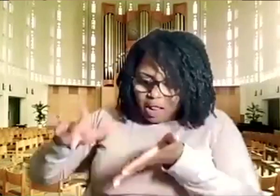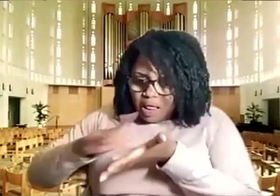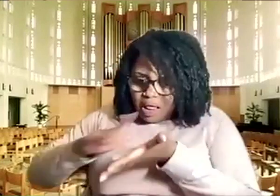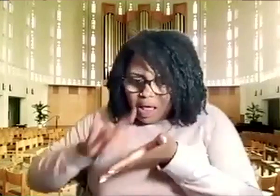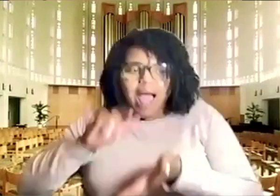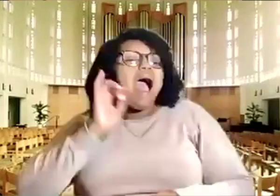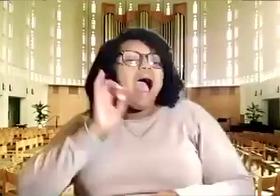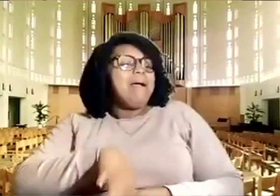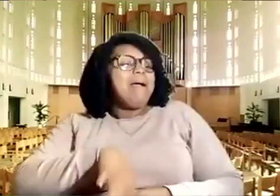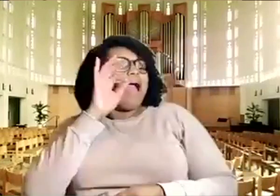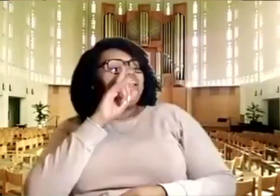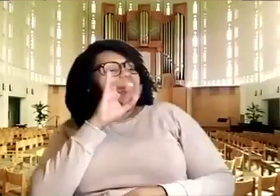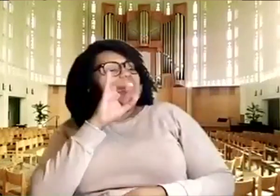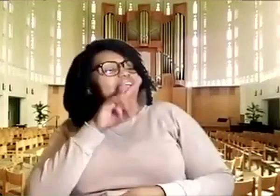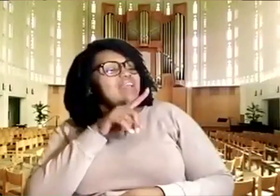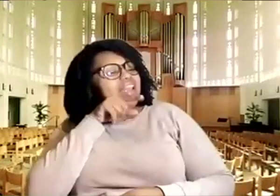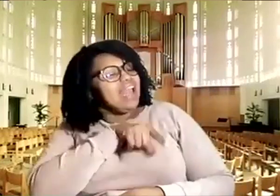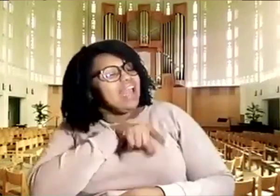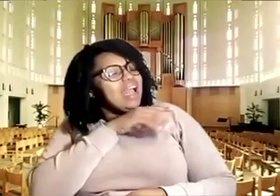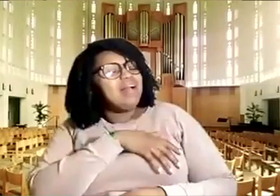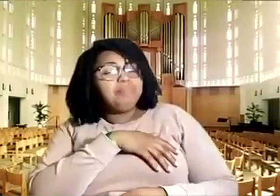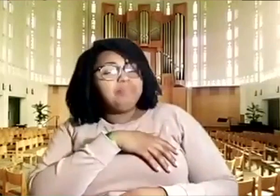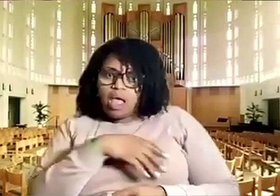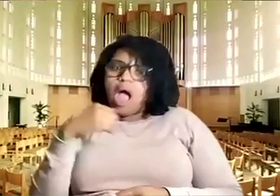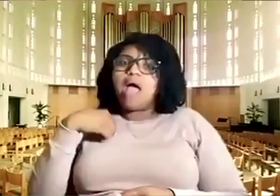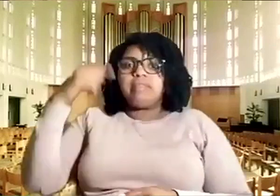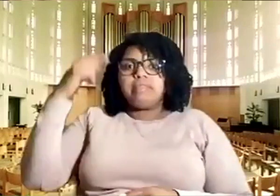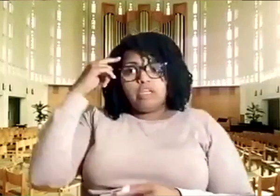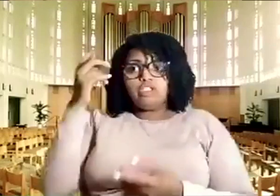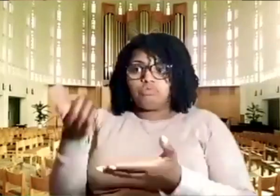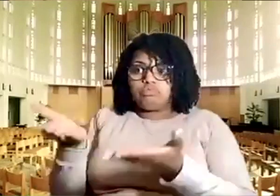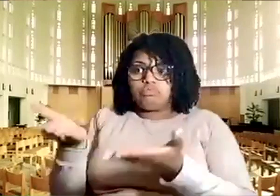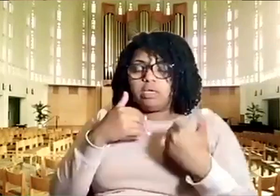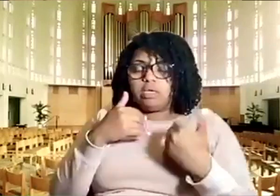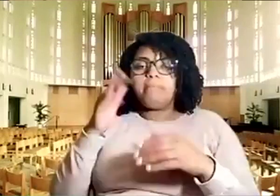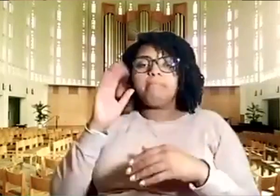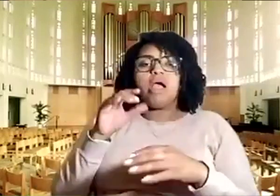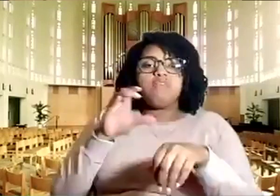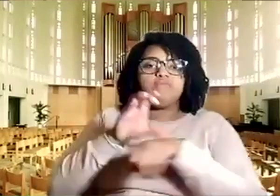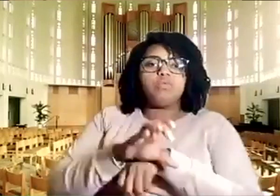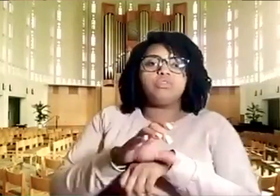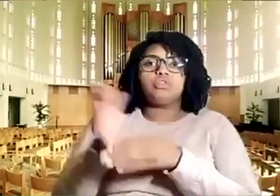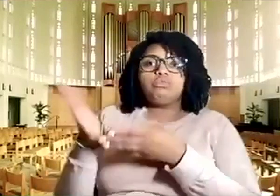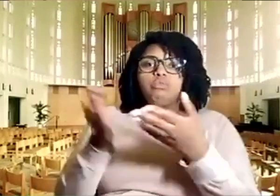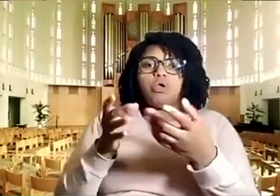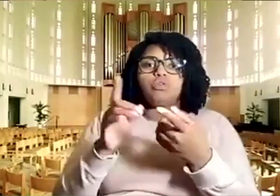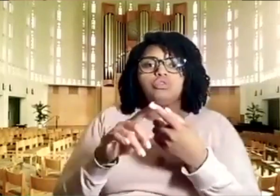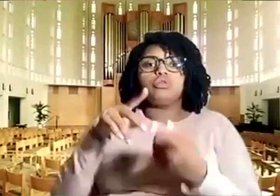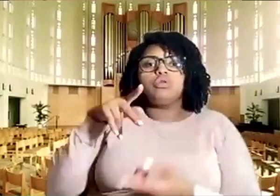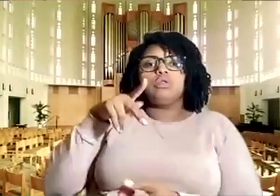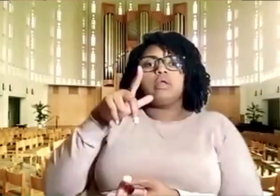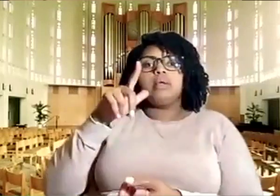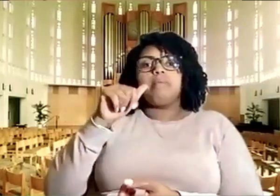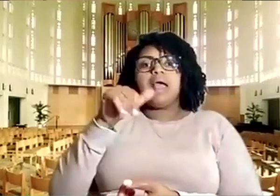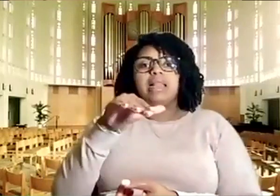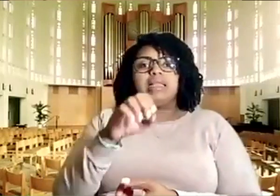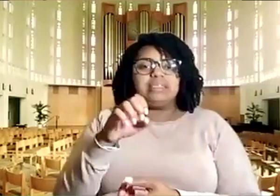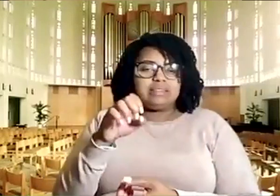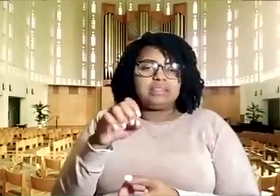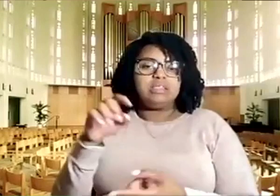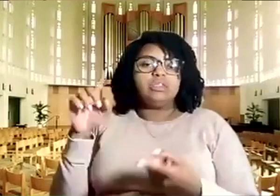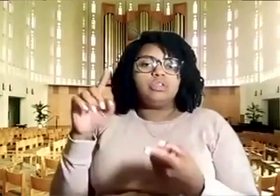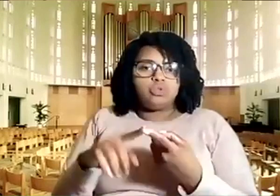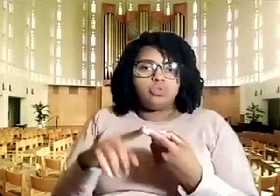I think she was taken by force and was brought to the palace to tend to the dying.